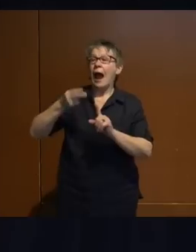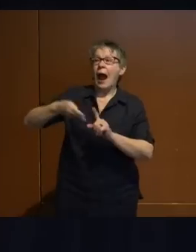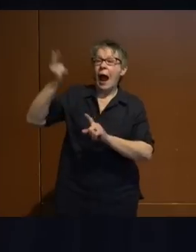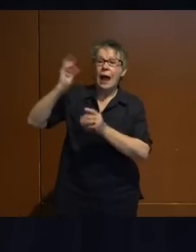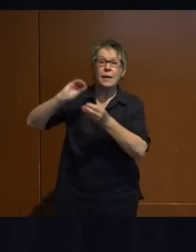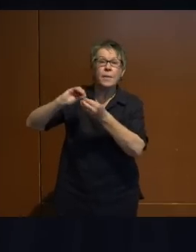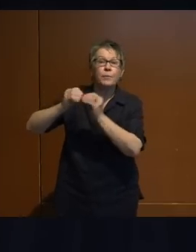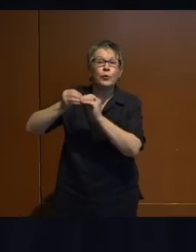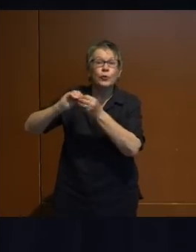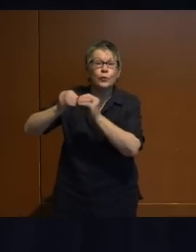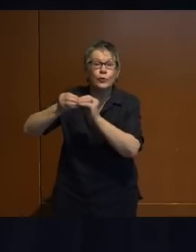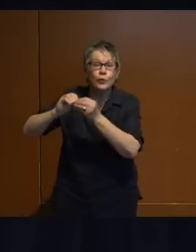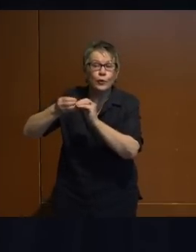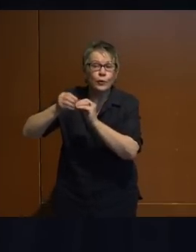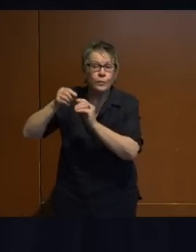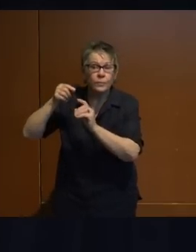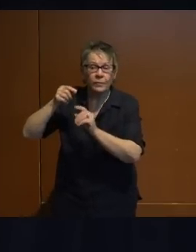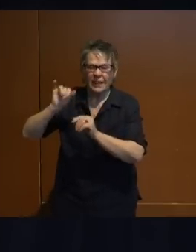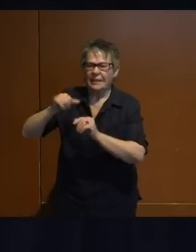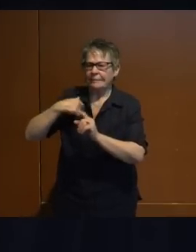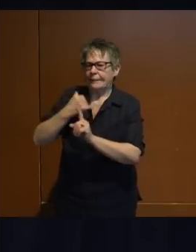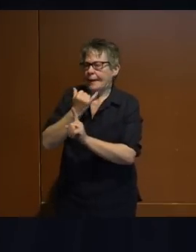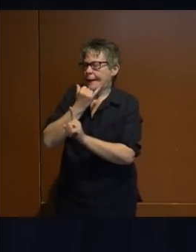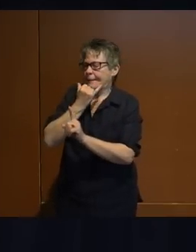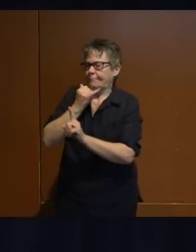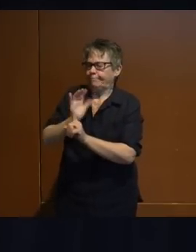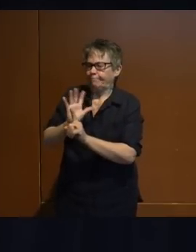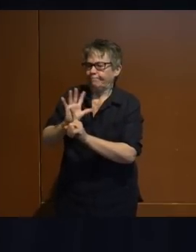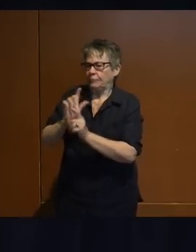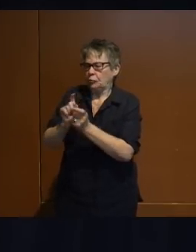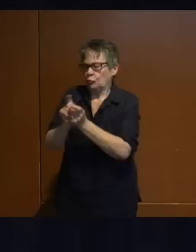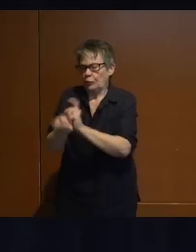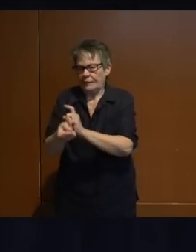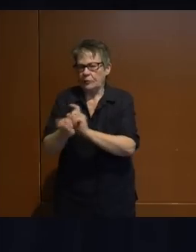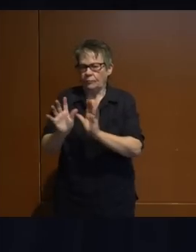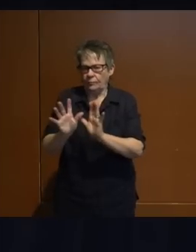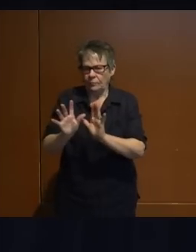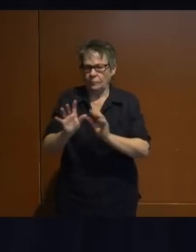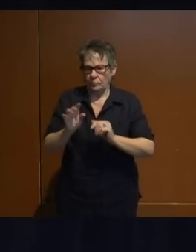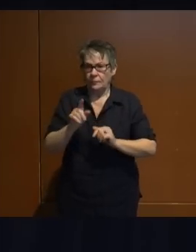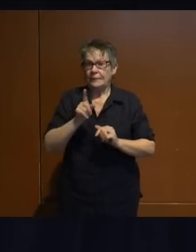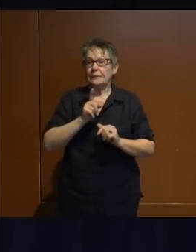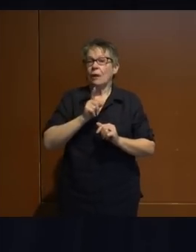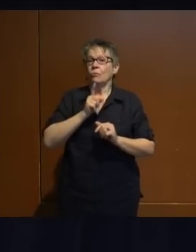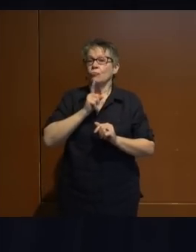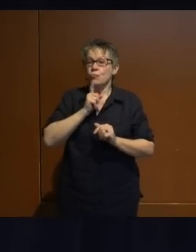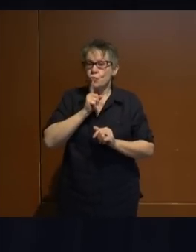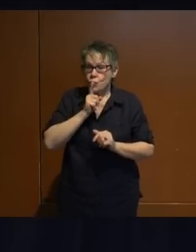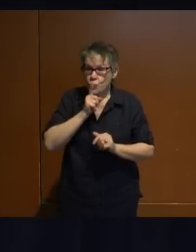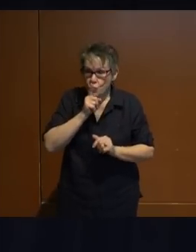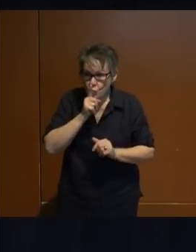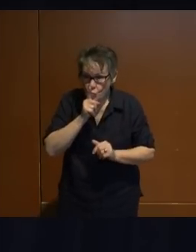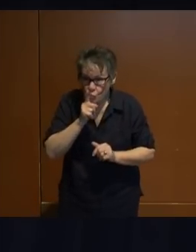to clarify for the record, there's 288 law enforcement officers tested positive.